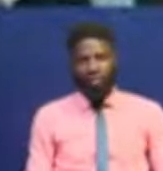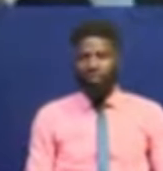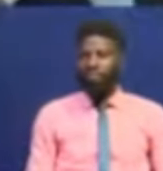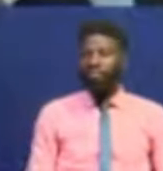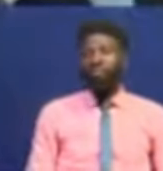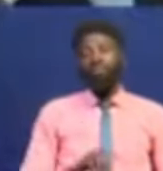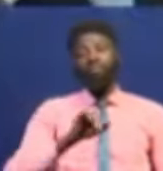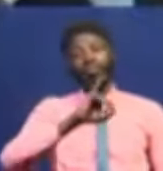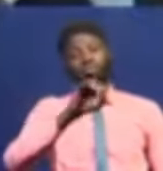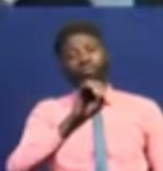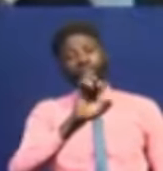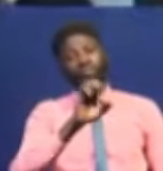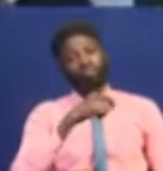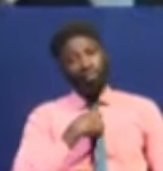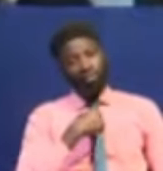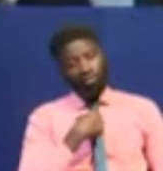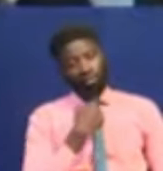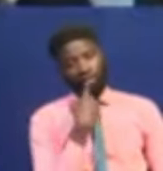Joe.